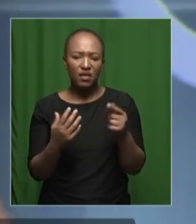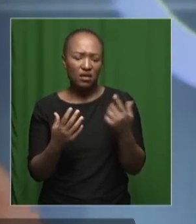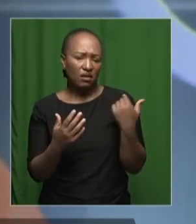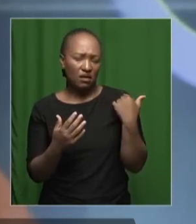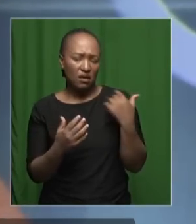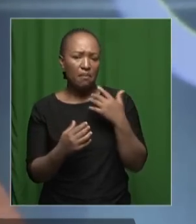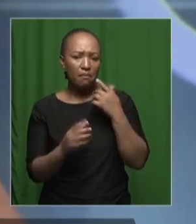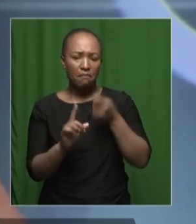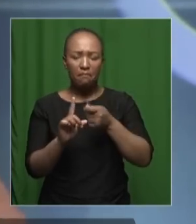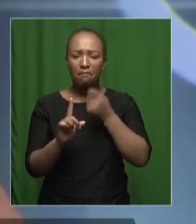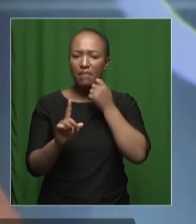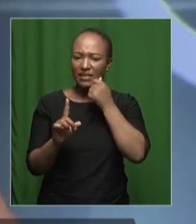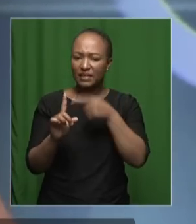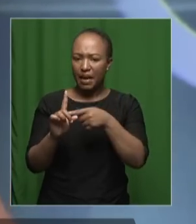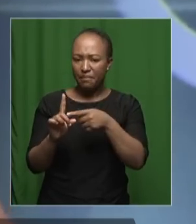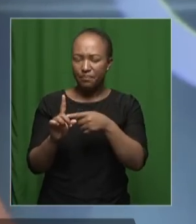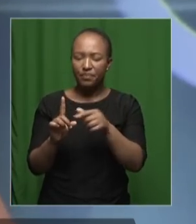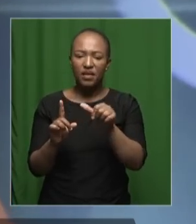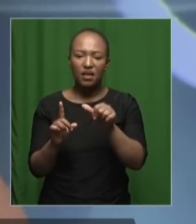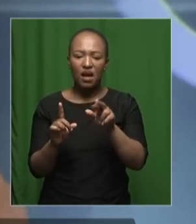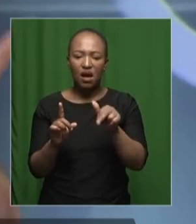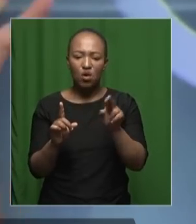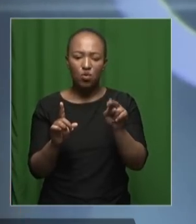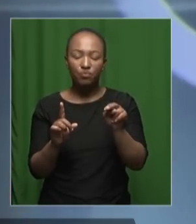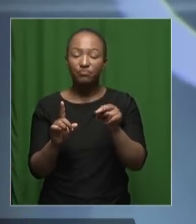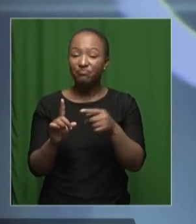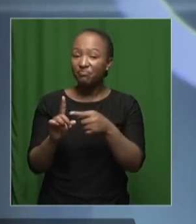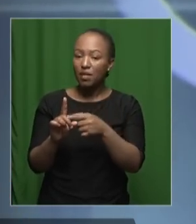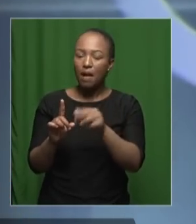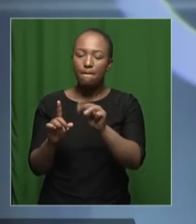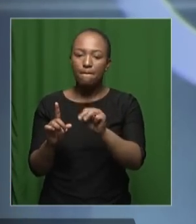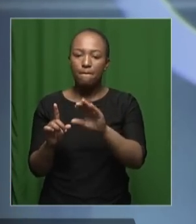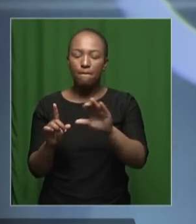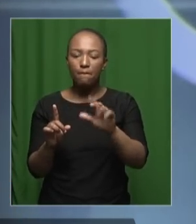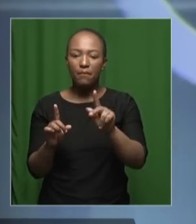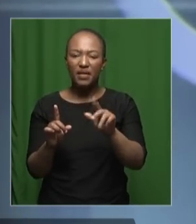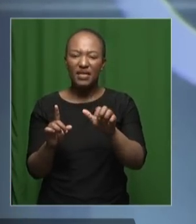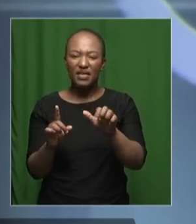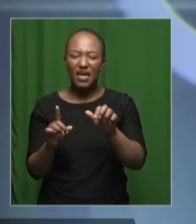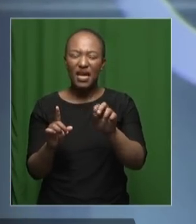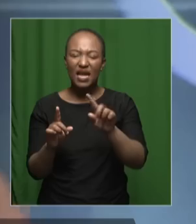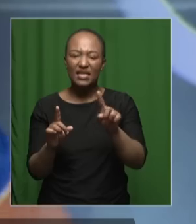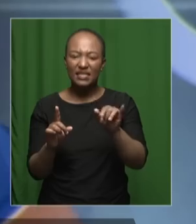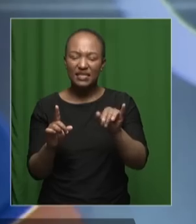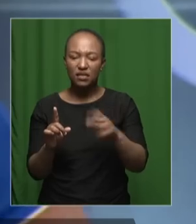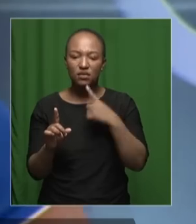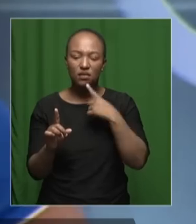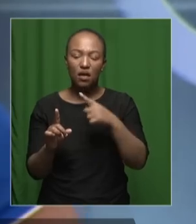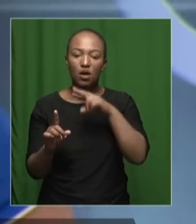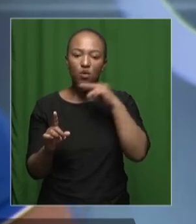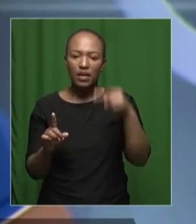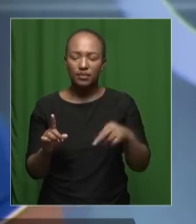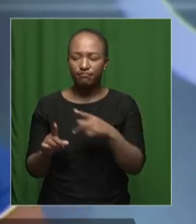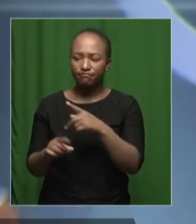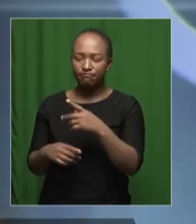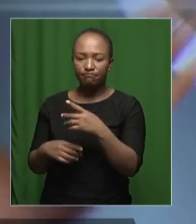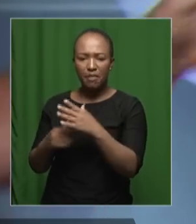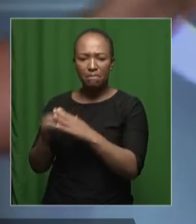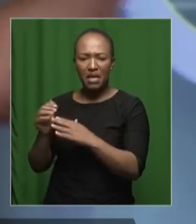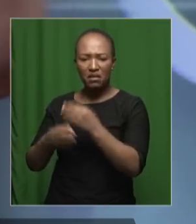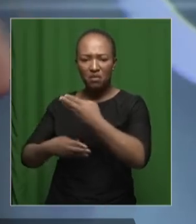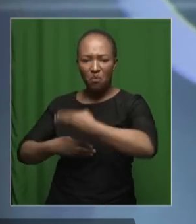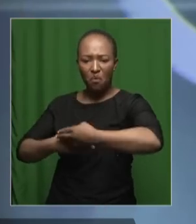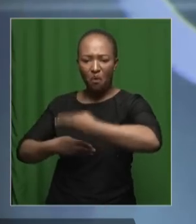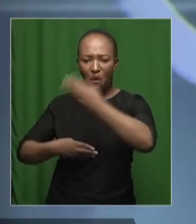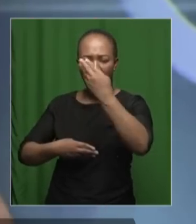reality. And I saw a number of members in the audience were laughing. If we talk about a wall, to build a wall across